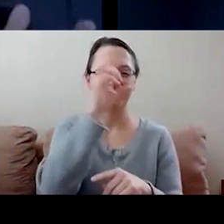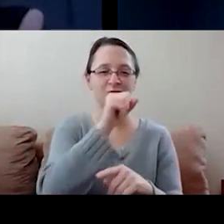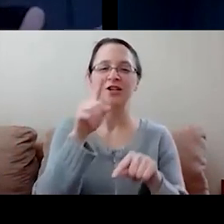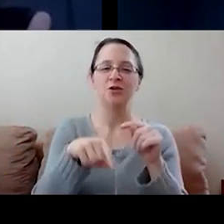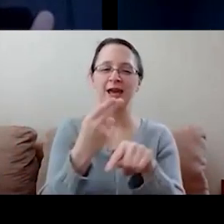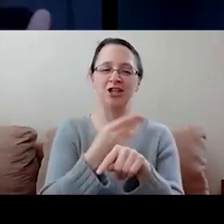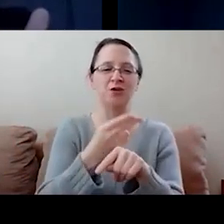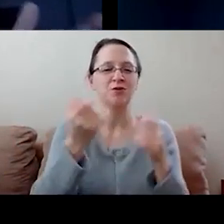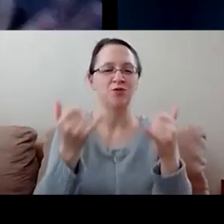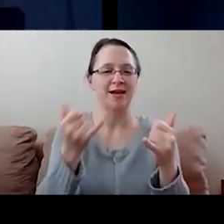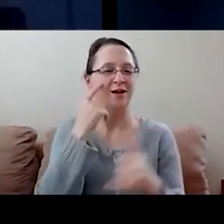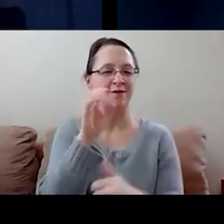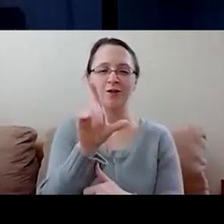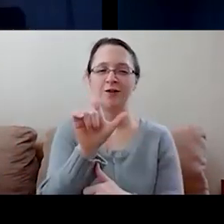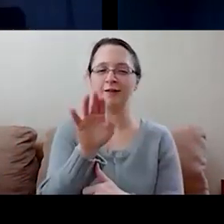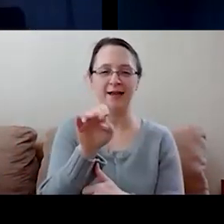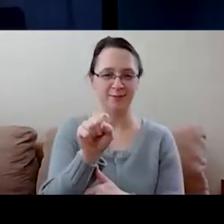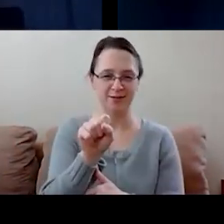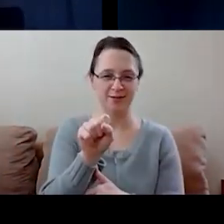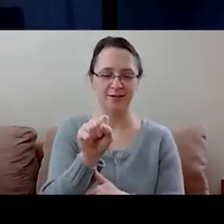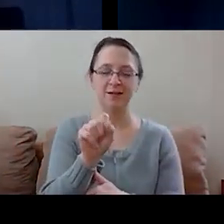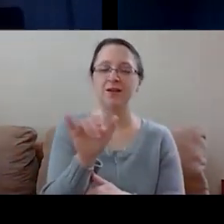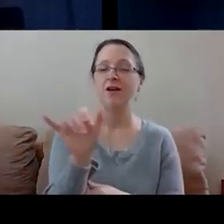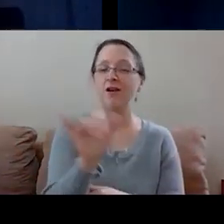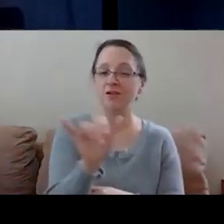it immediately for claims. I mean, and also